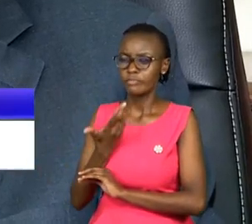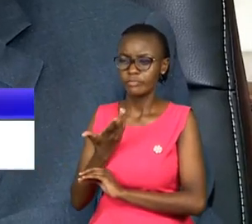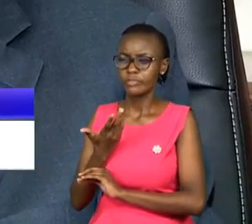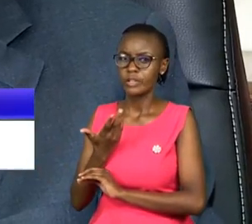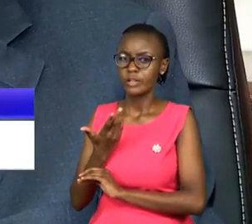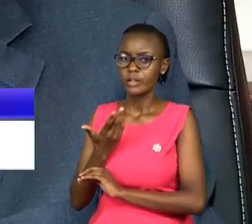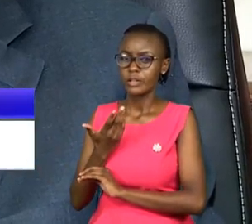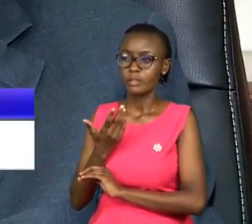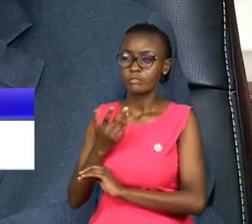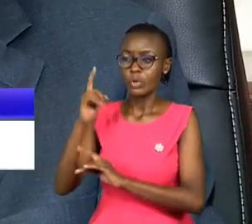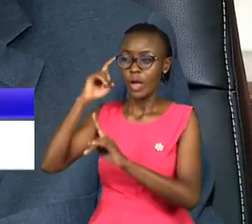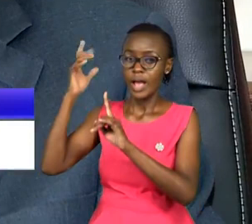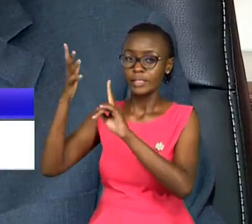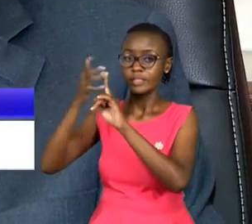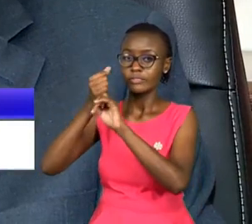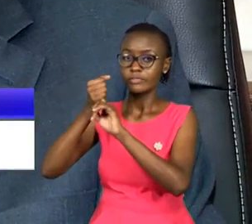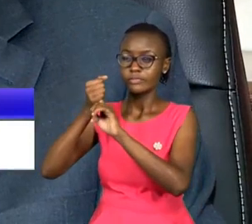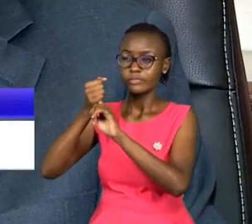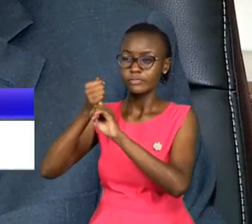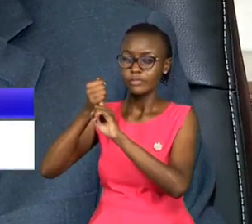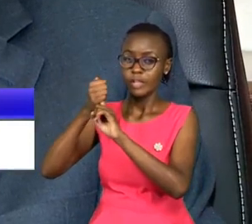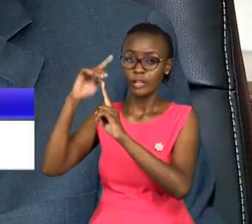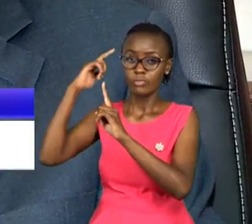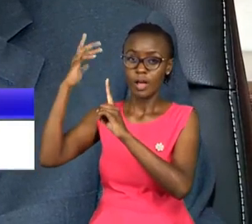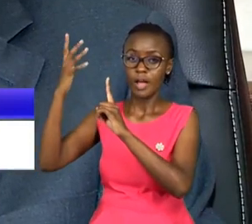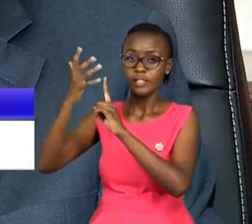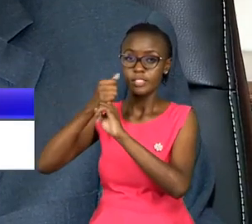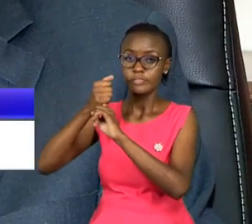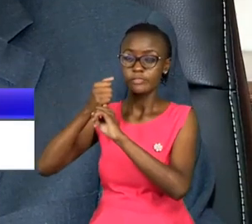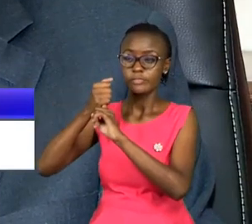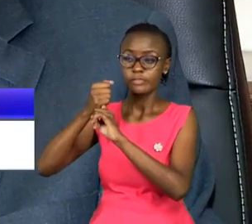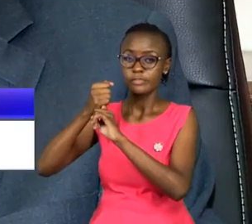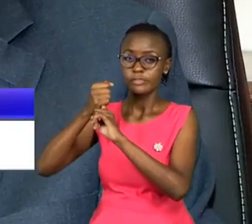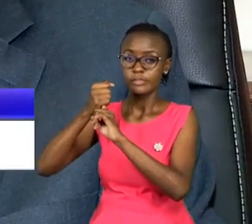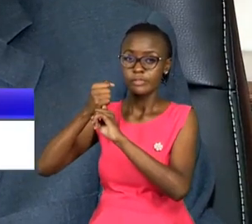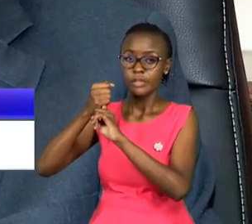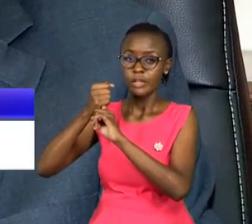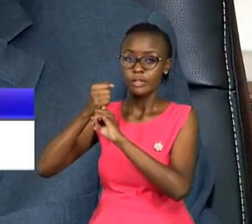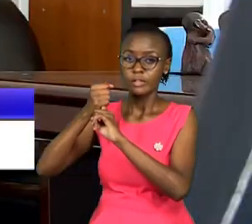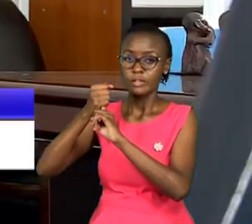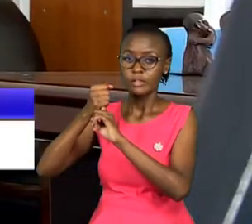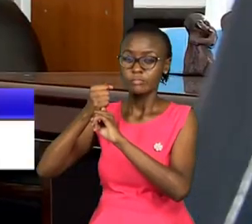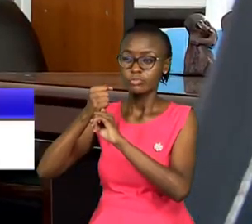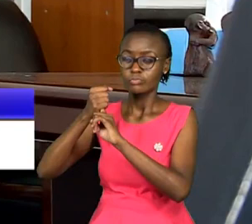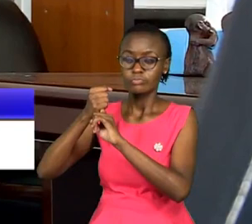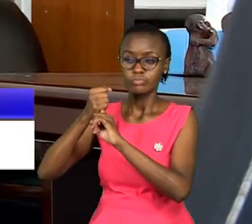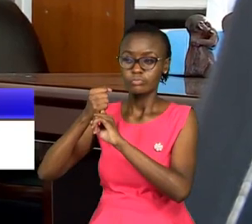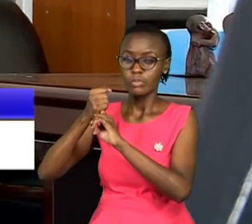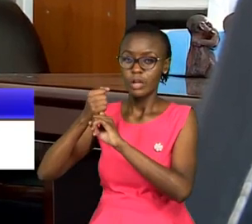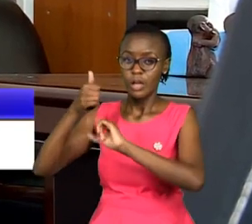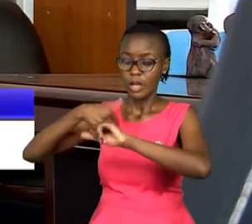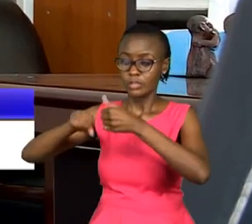mandate of ours, which is in cooperatives, being really actualized. As I